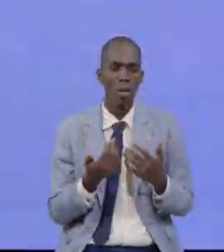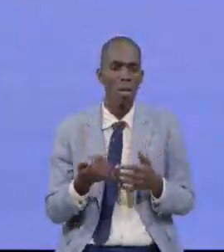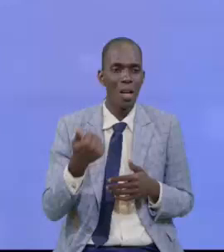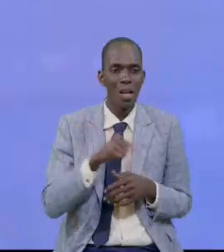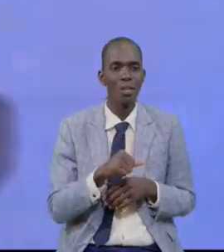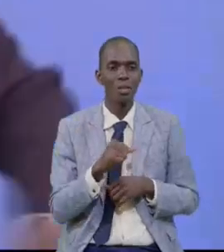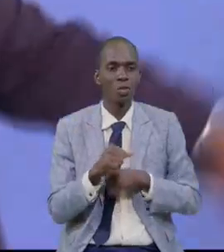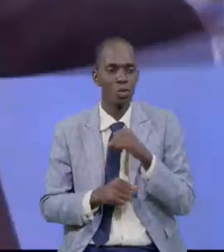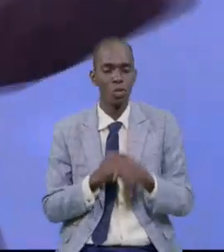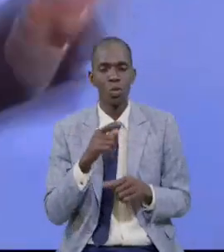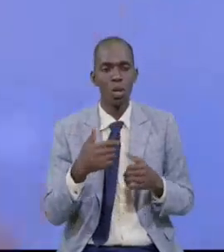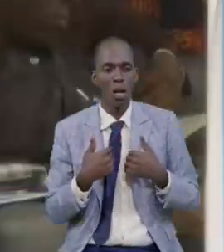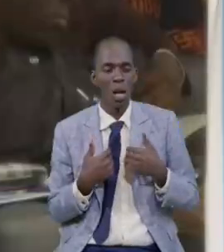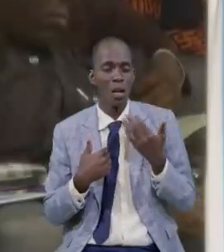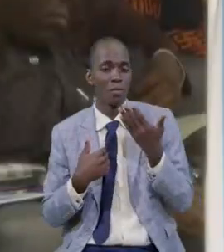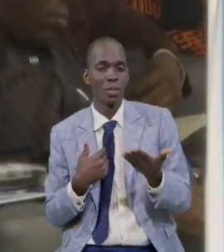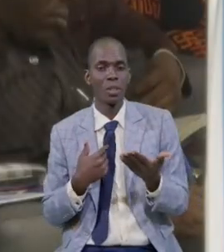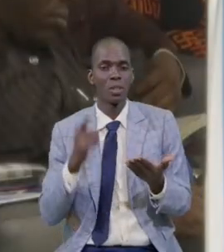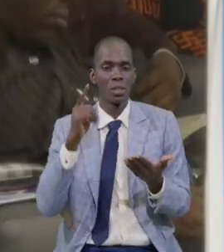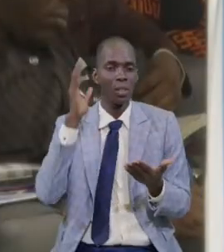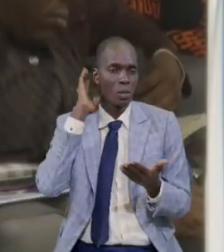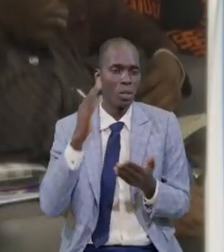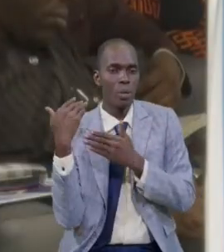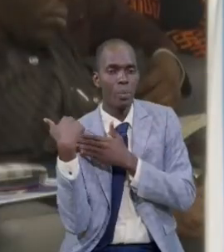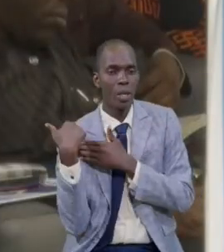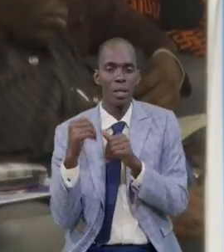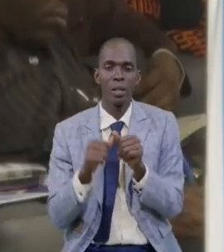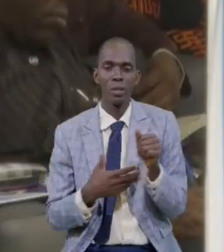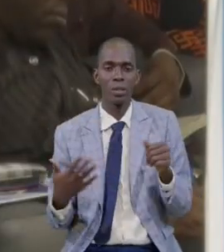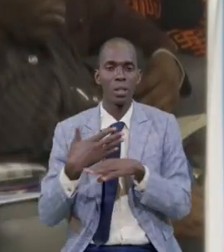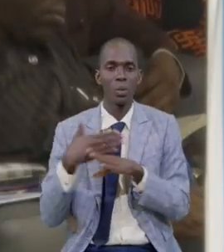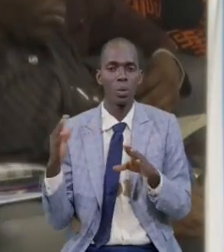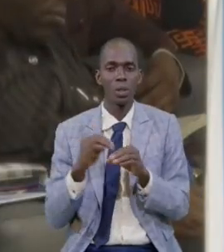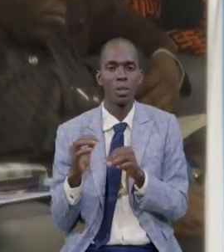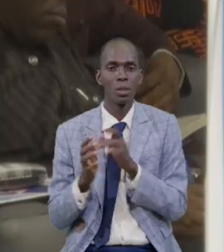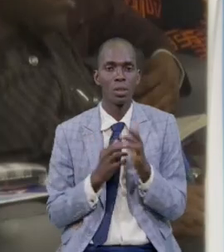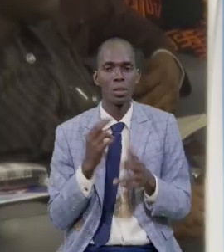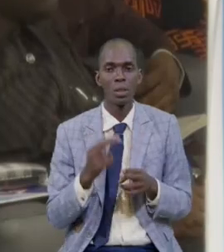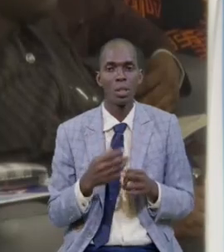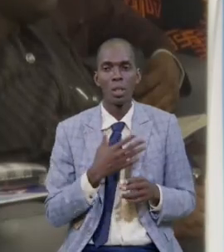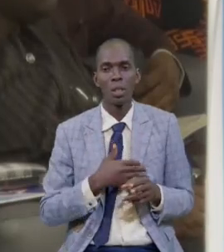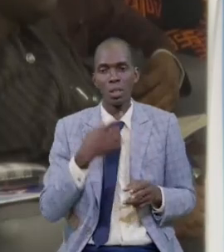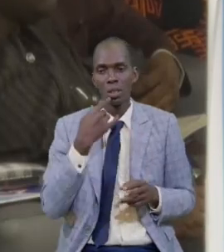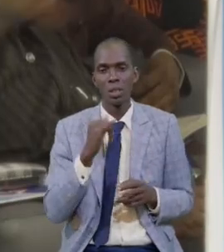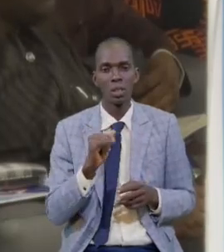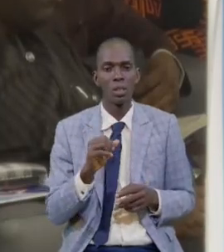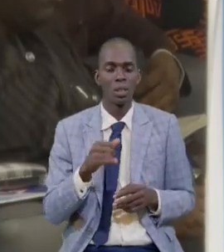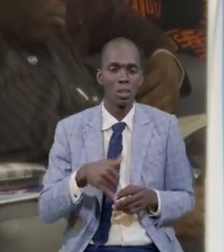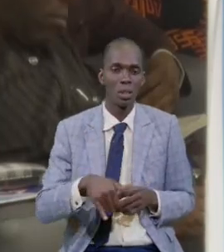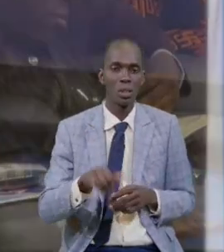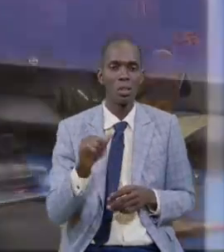he'll carry everything away. And then it says, yet we did esteem